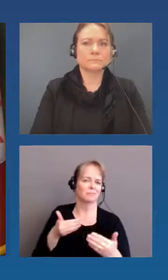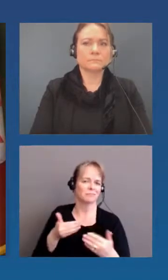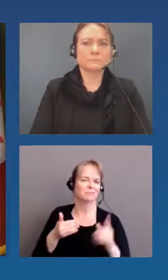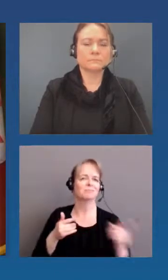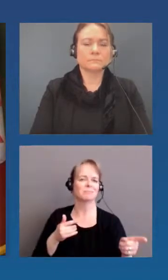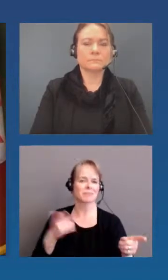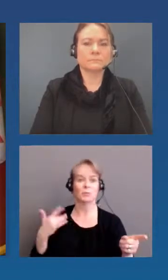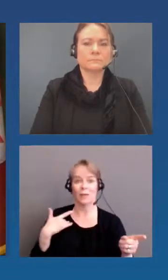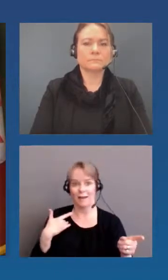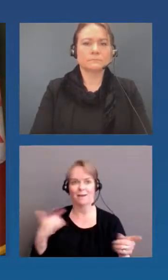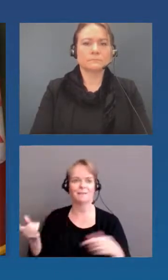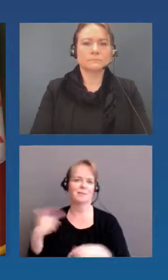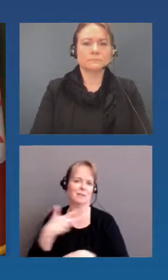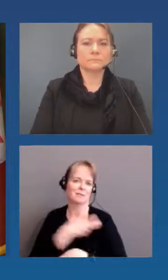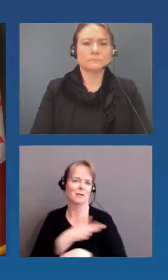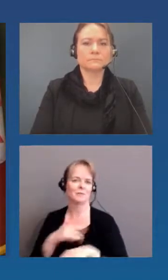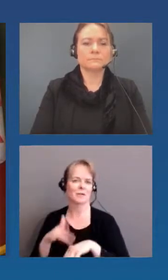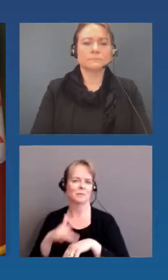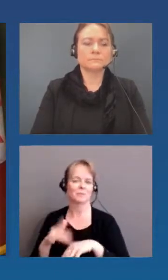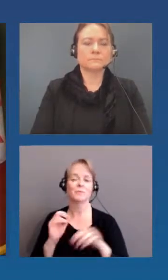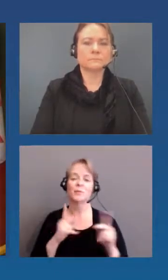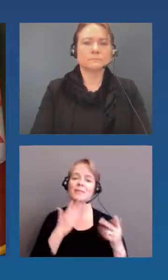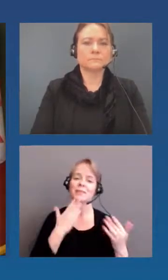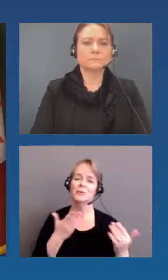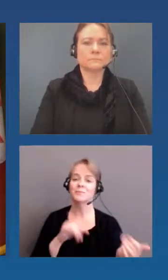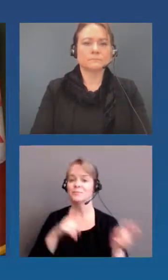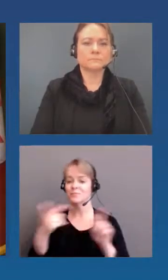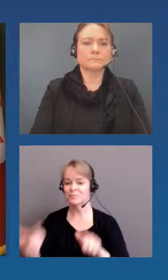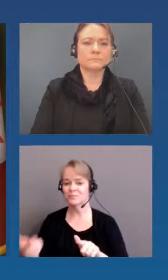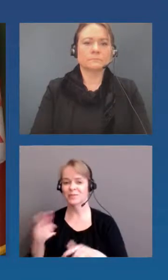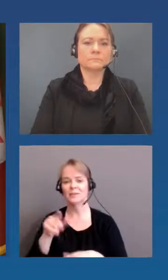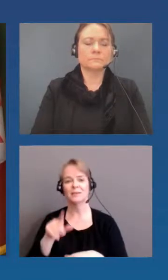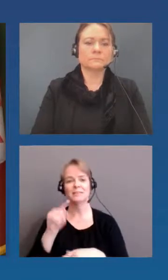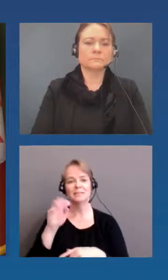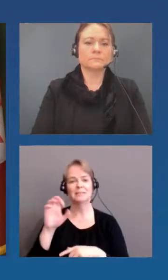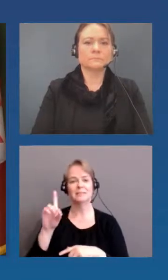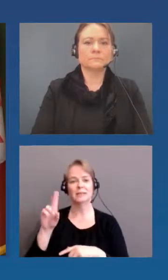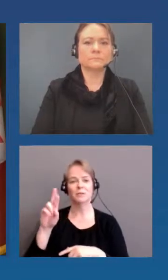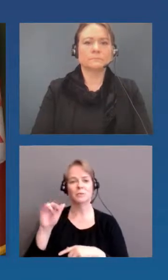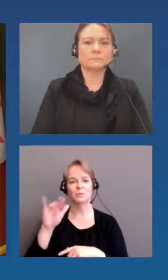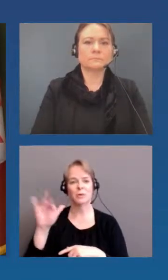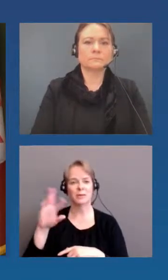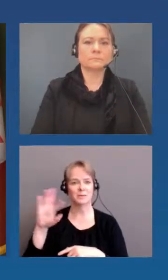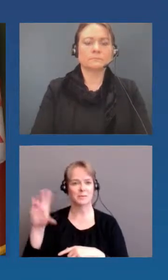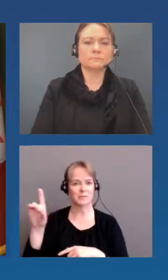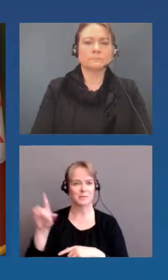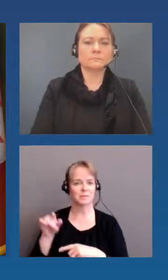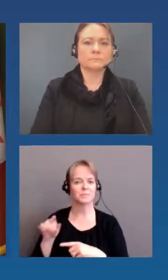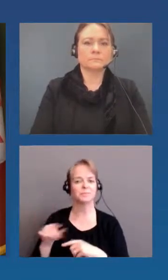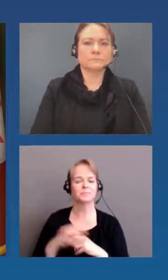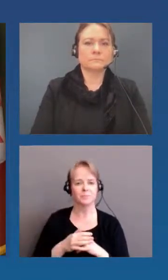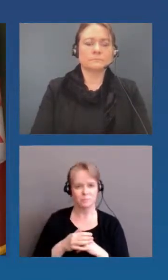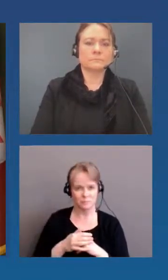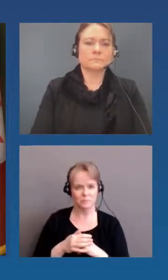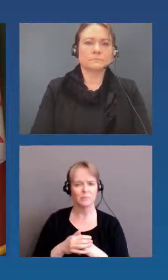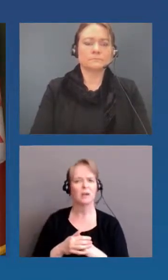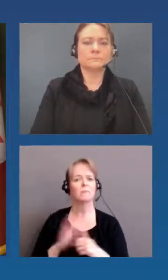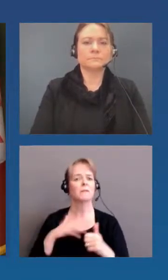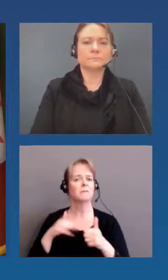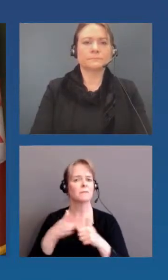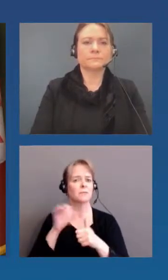Ted Raymond. Ted? Hi, good afternoon. Thanks for taking my questions. My first question is for Mr. Eglai,